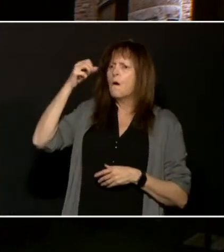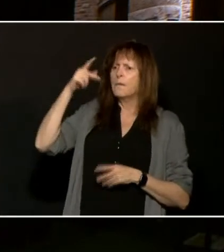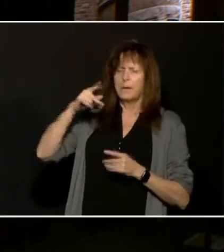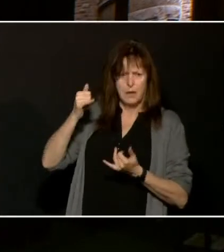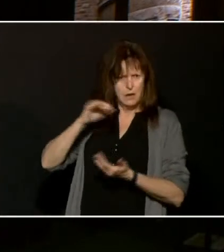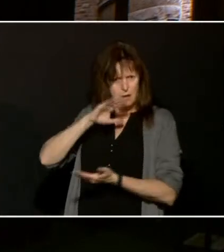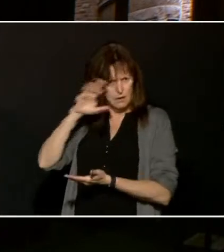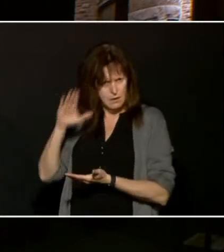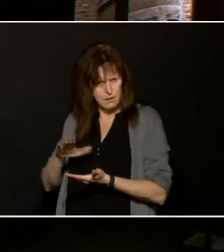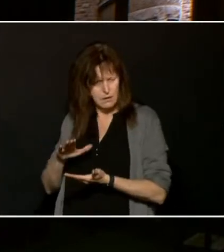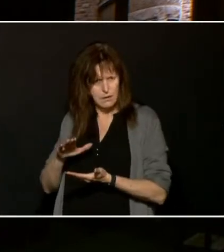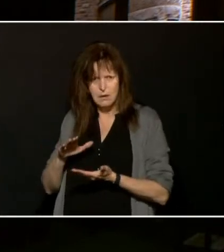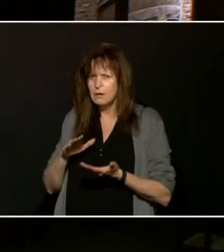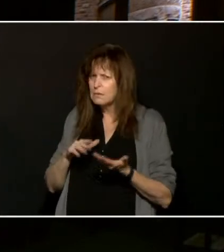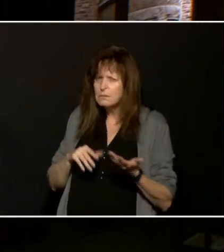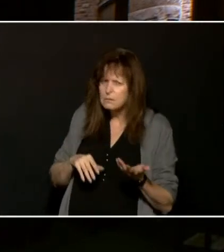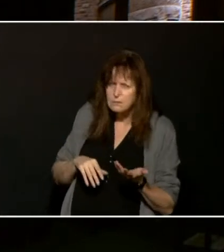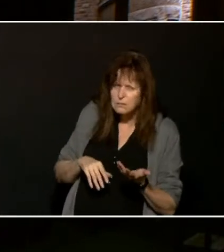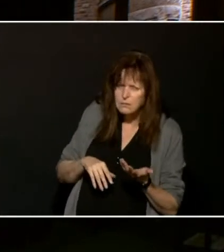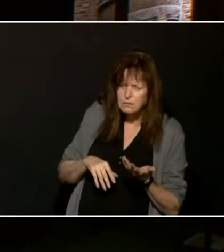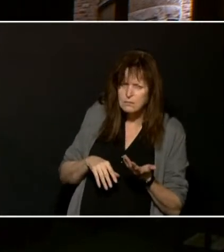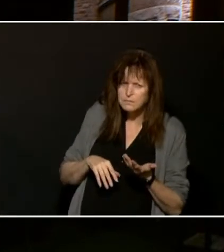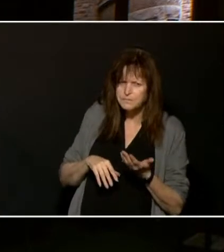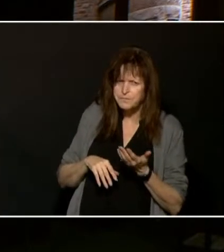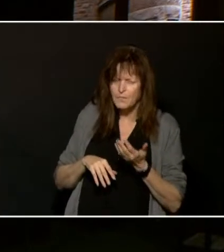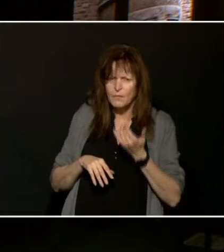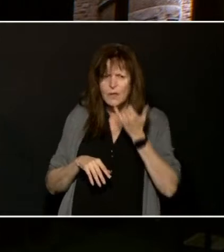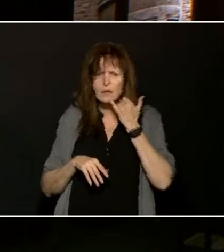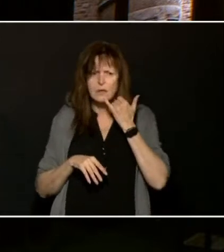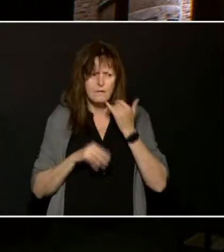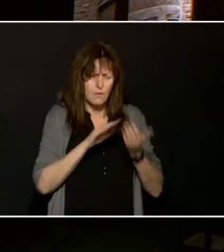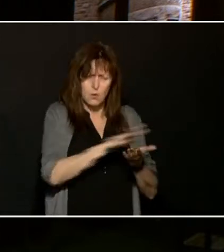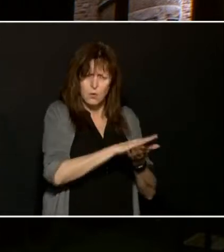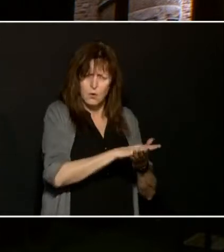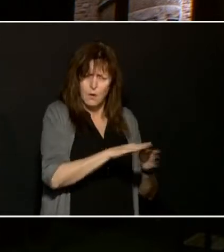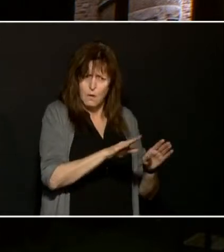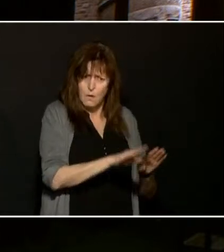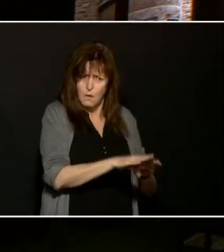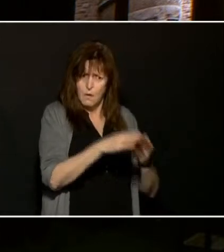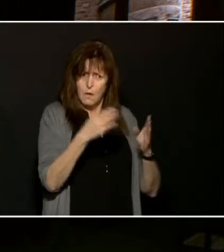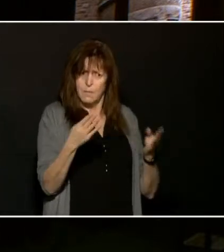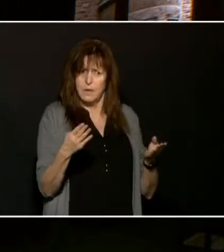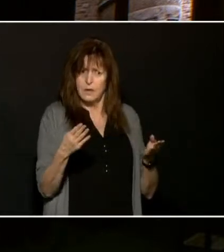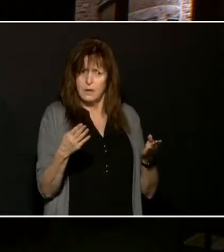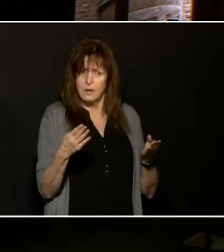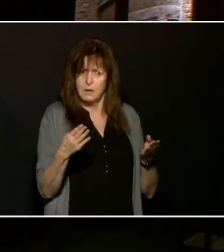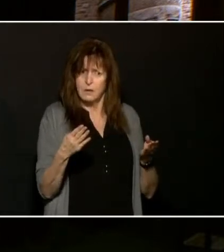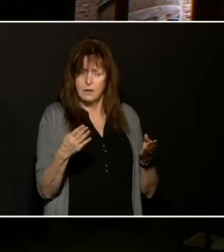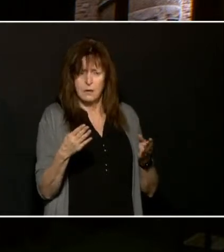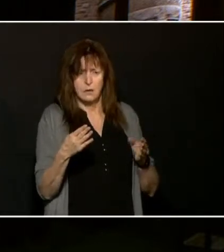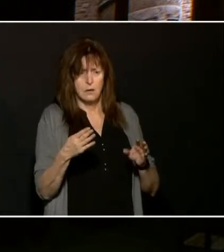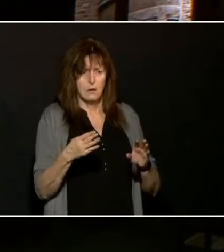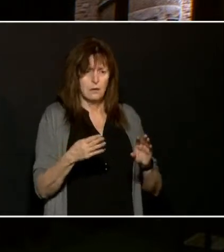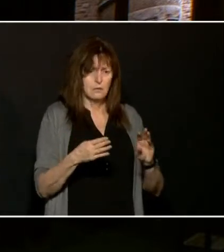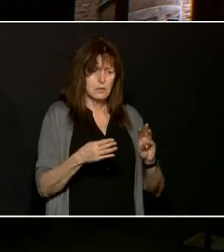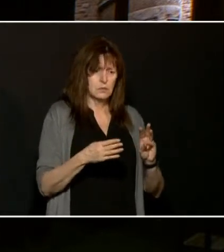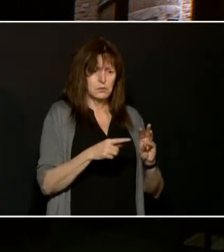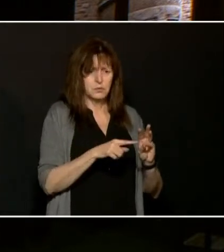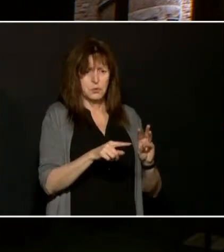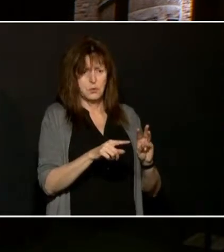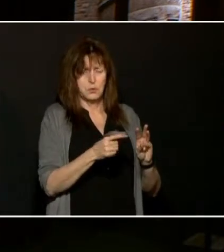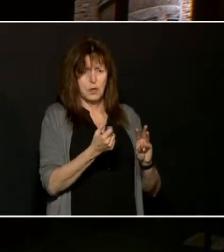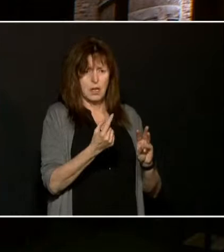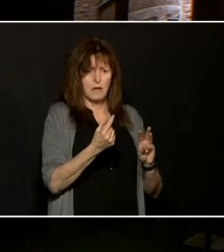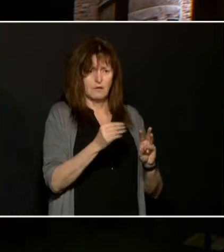that if we do reopen schools and we do see that 6 to 11% increase in new daily